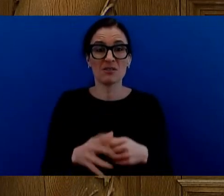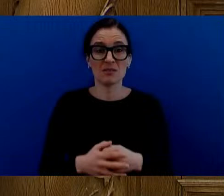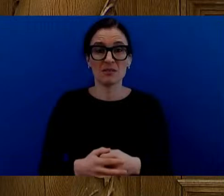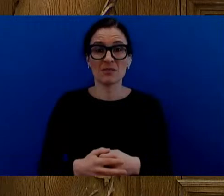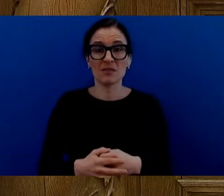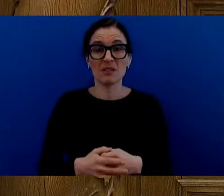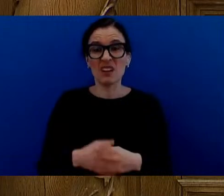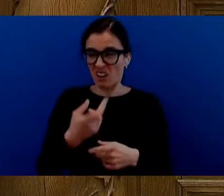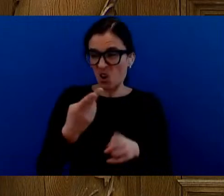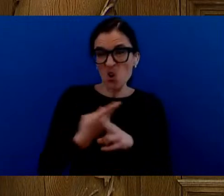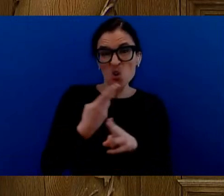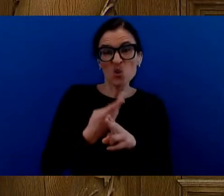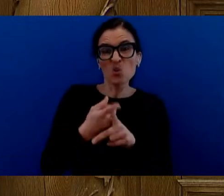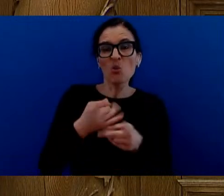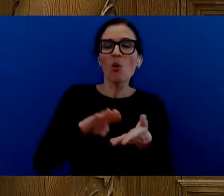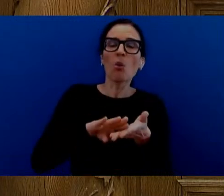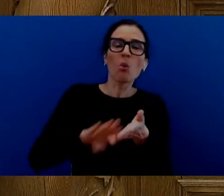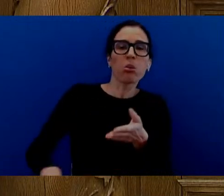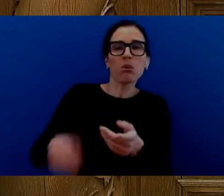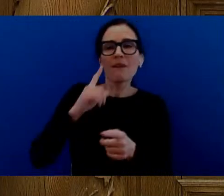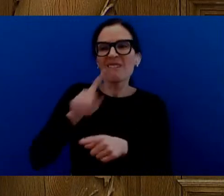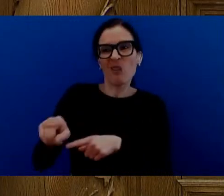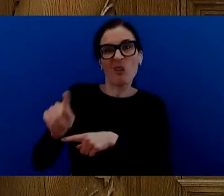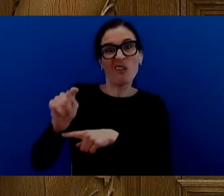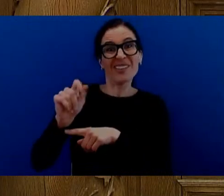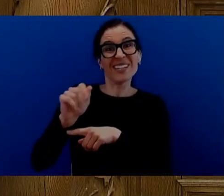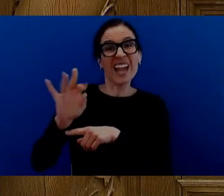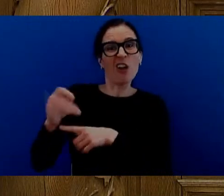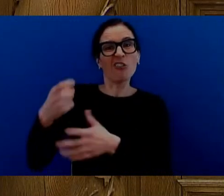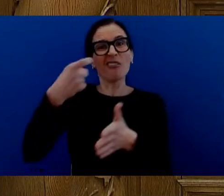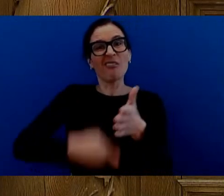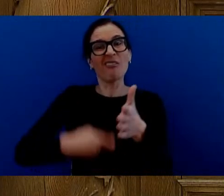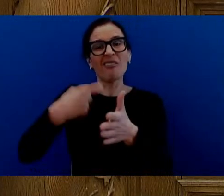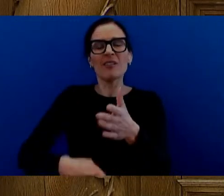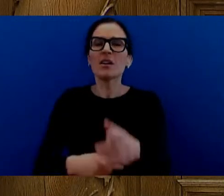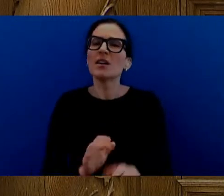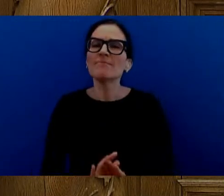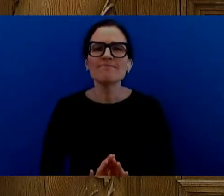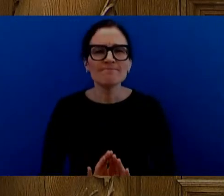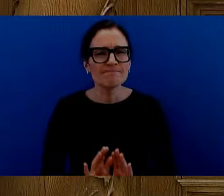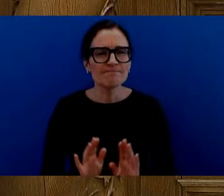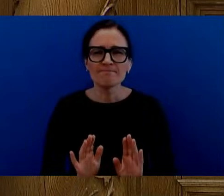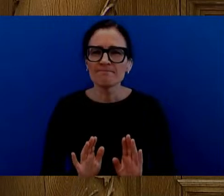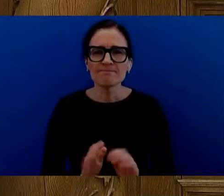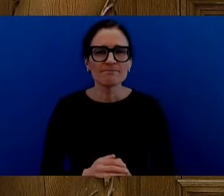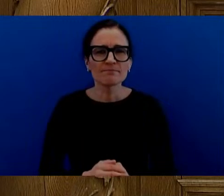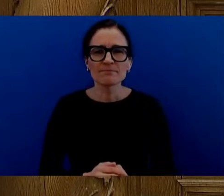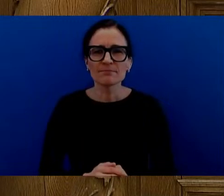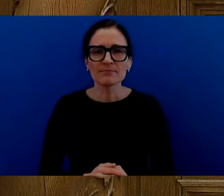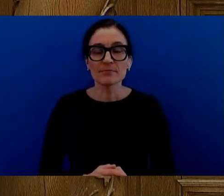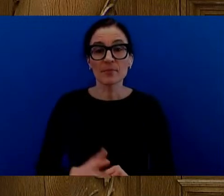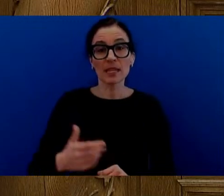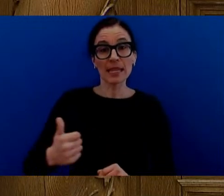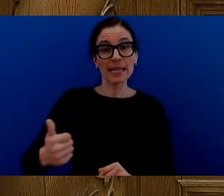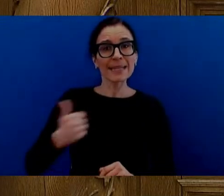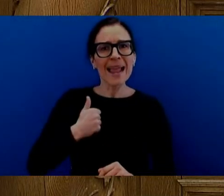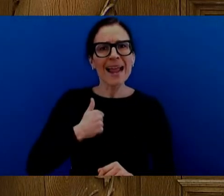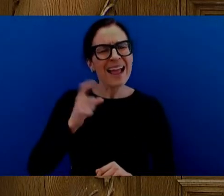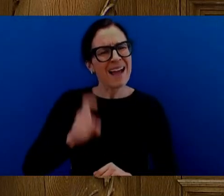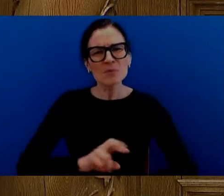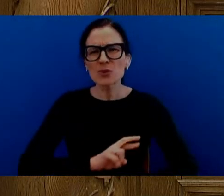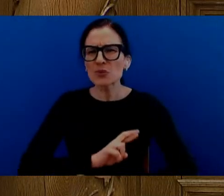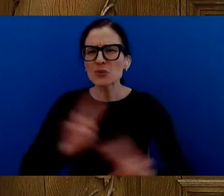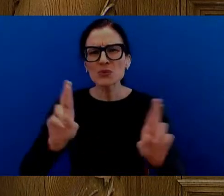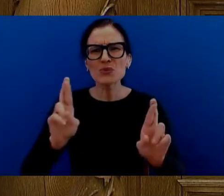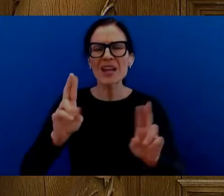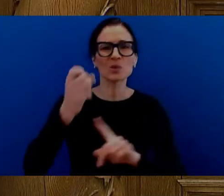As a country, Canada must be ready to fight back if necessary. BC will respond to any economic attack on our